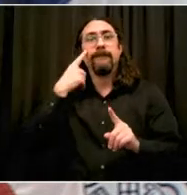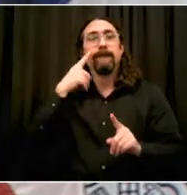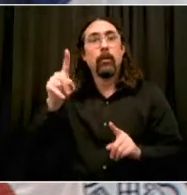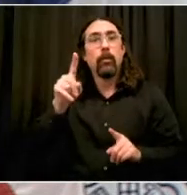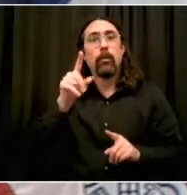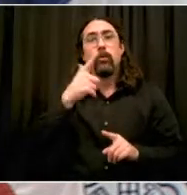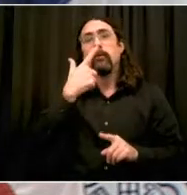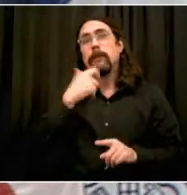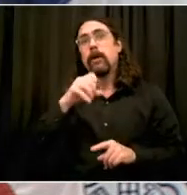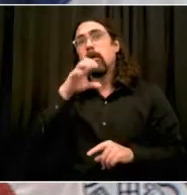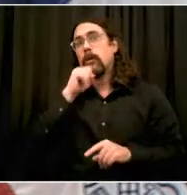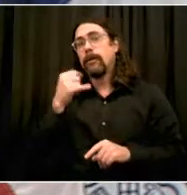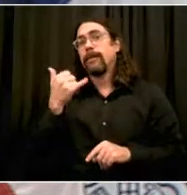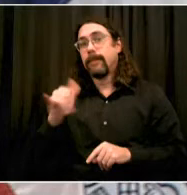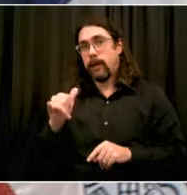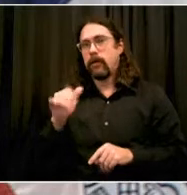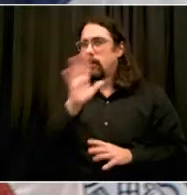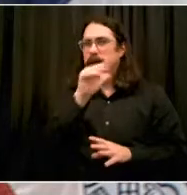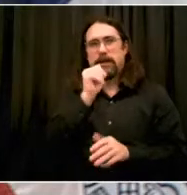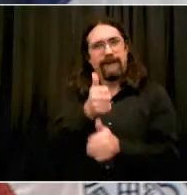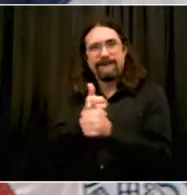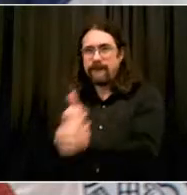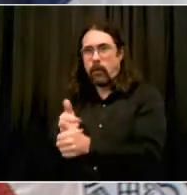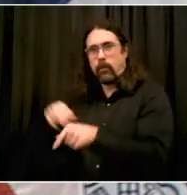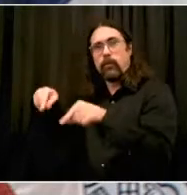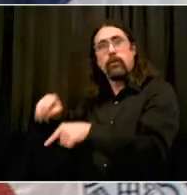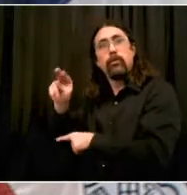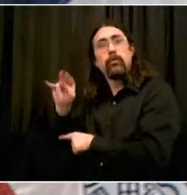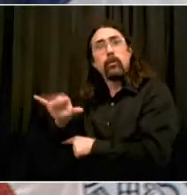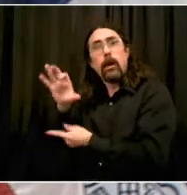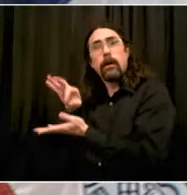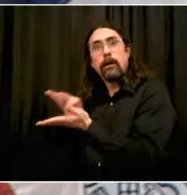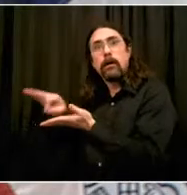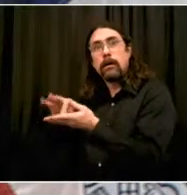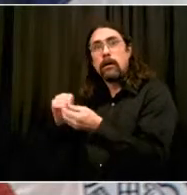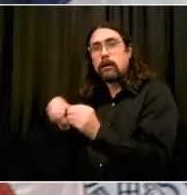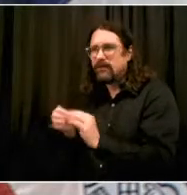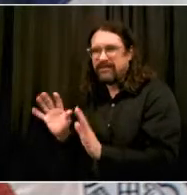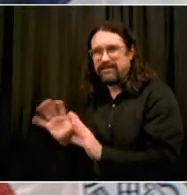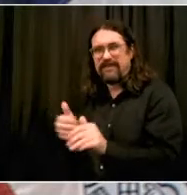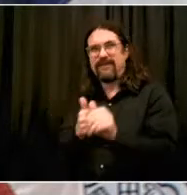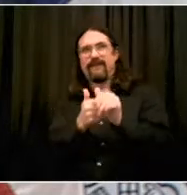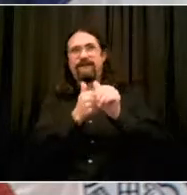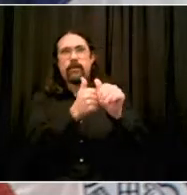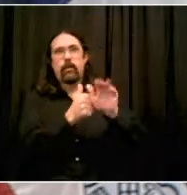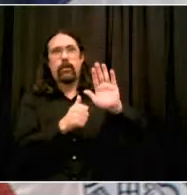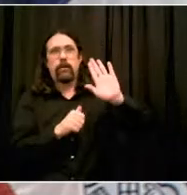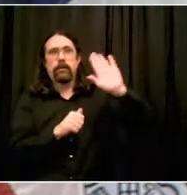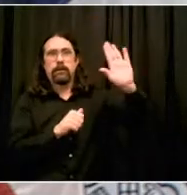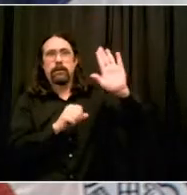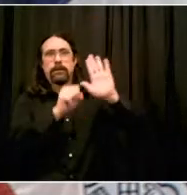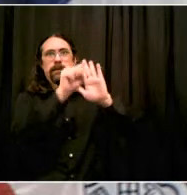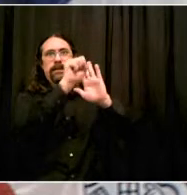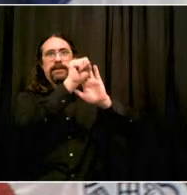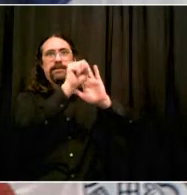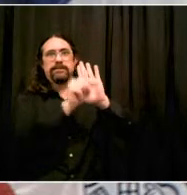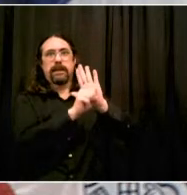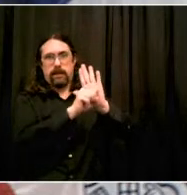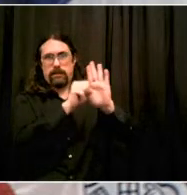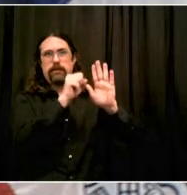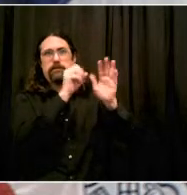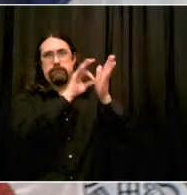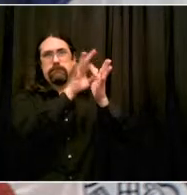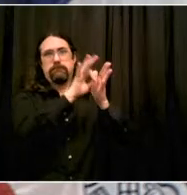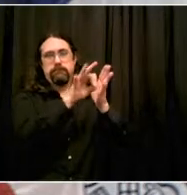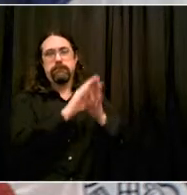on their numbers and the timeline they've laid out. Go ahead. We've been talking a lot about children and testing in